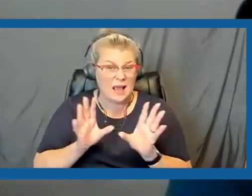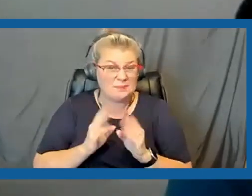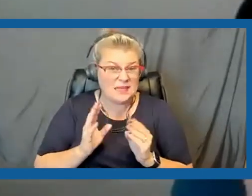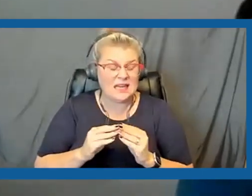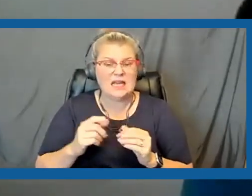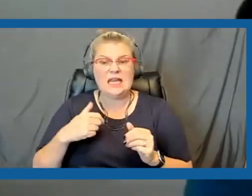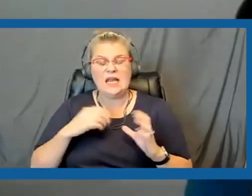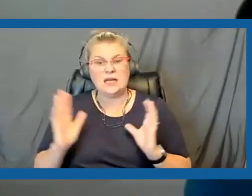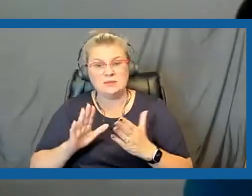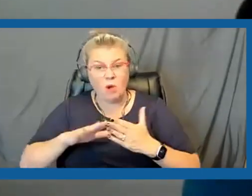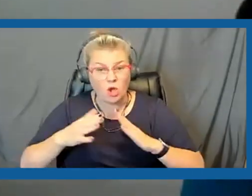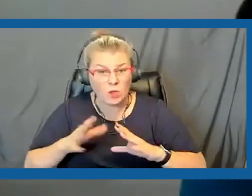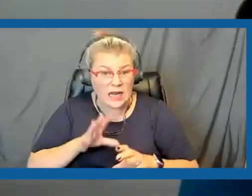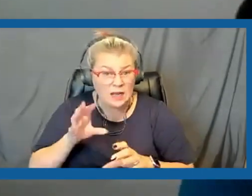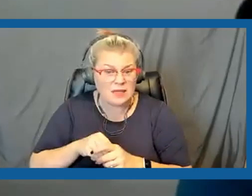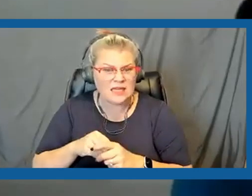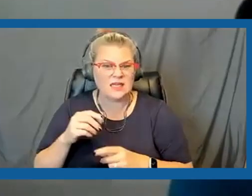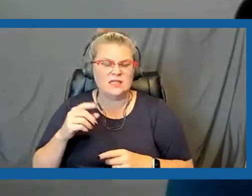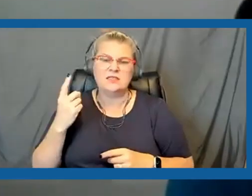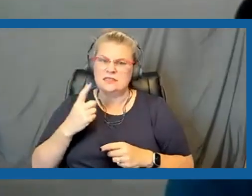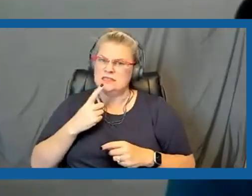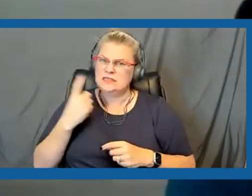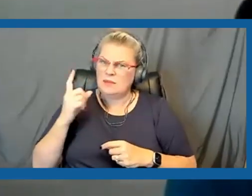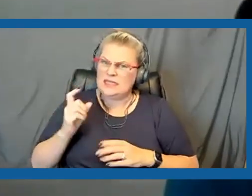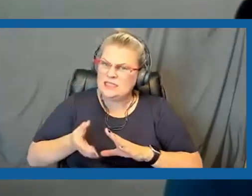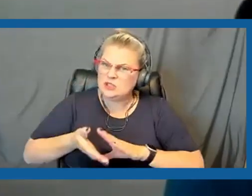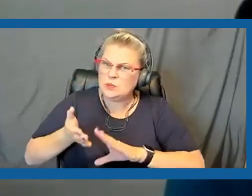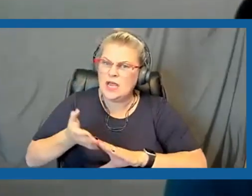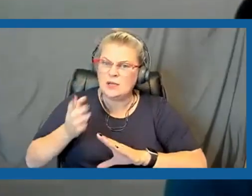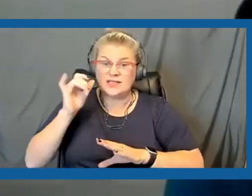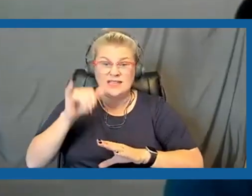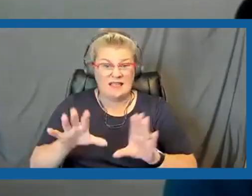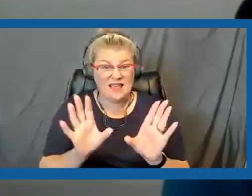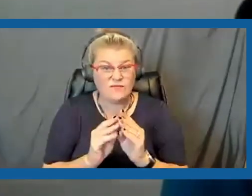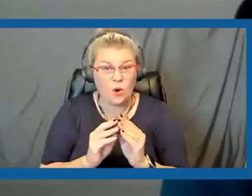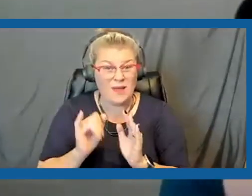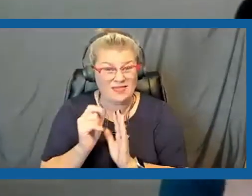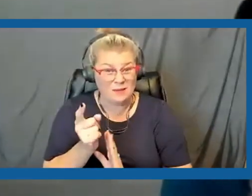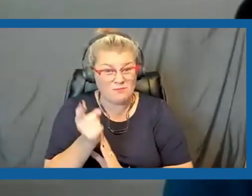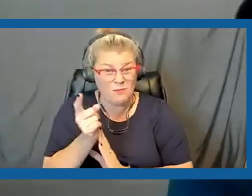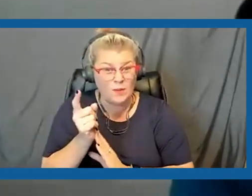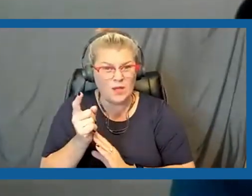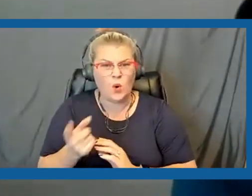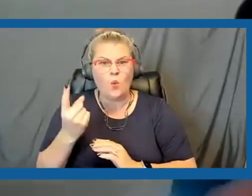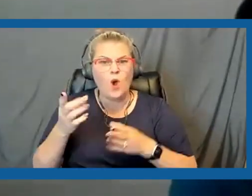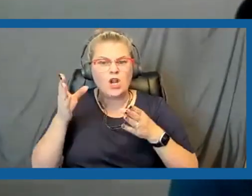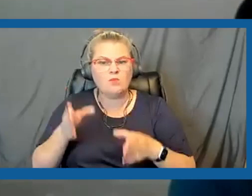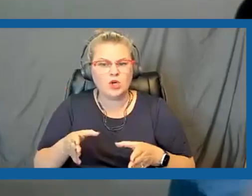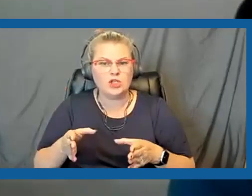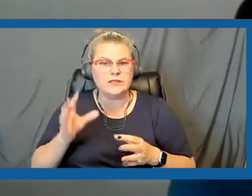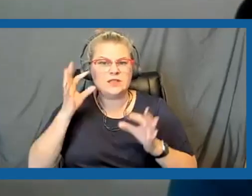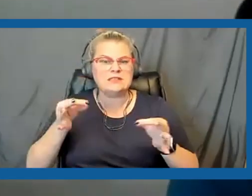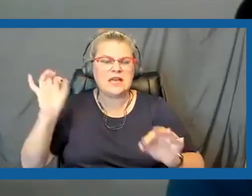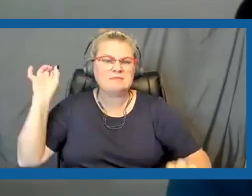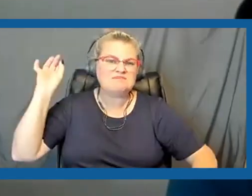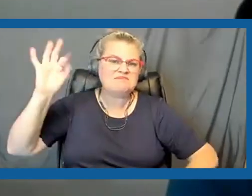community I'm in, and people were saying somebody needs to run, because at that forum, at that moment, one person threw their candidacy in and said,